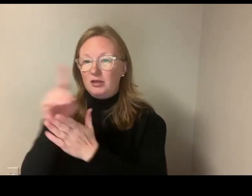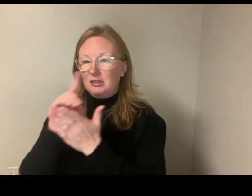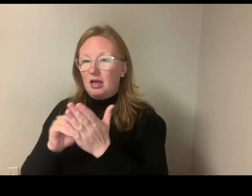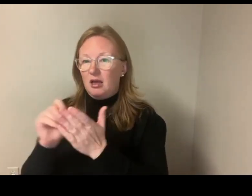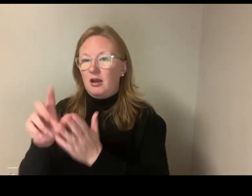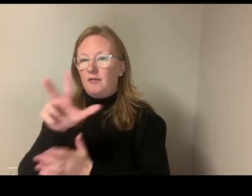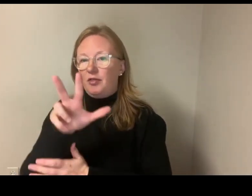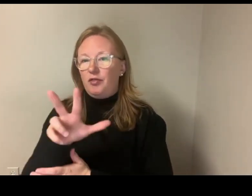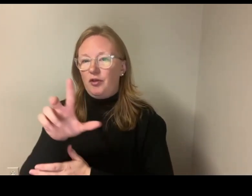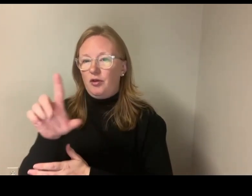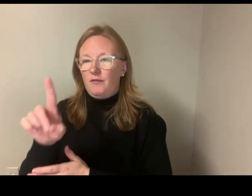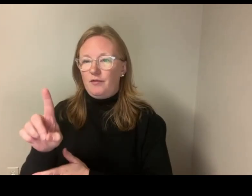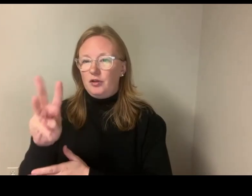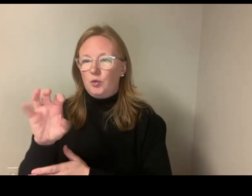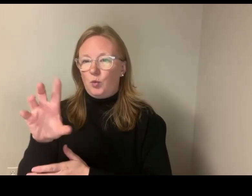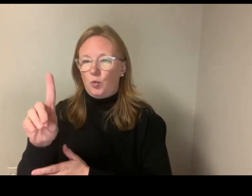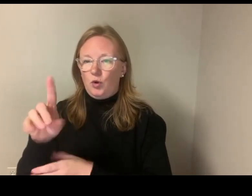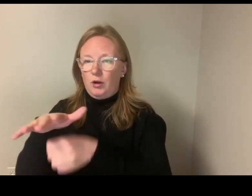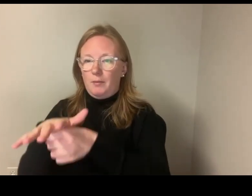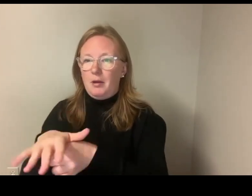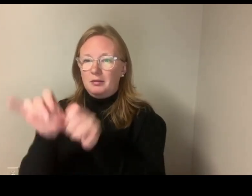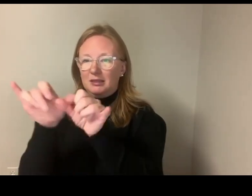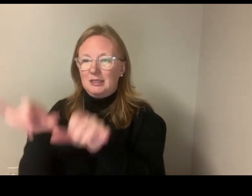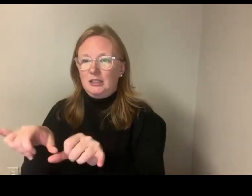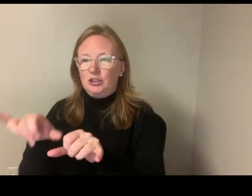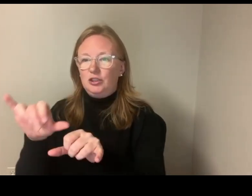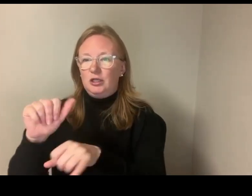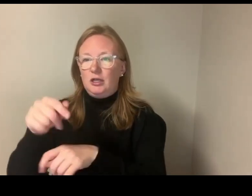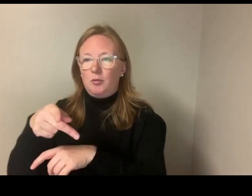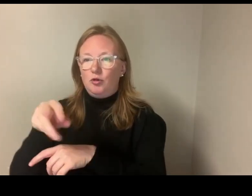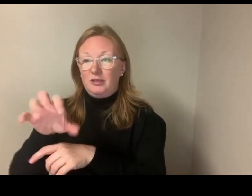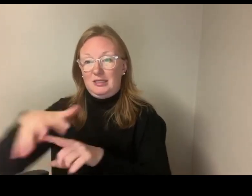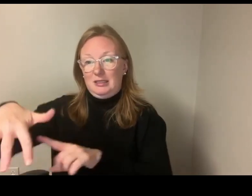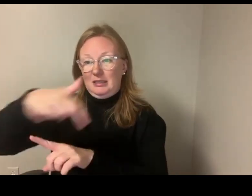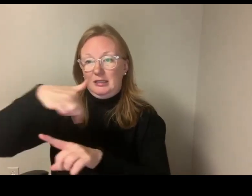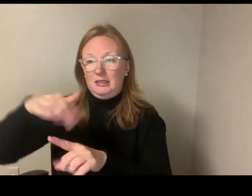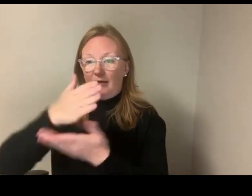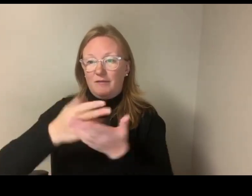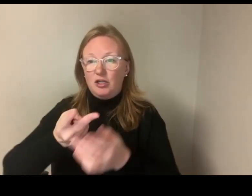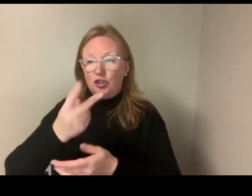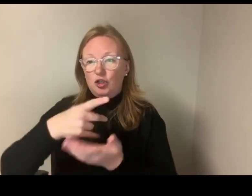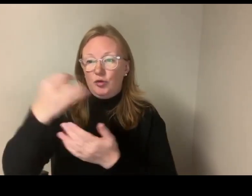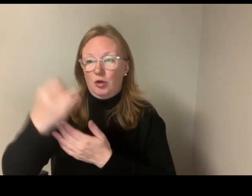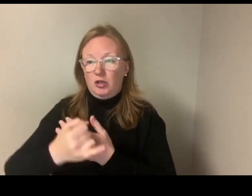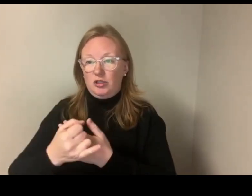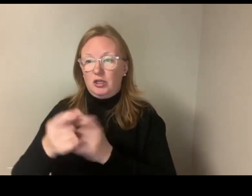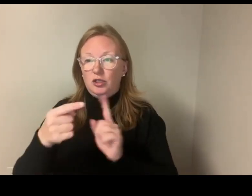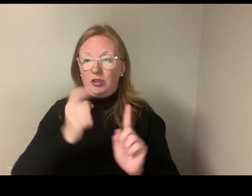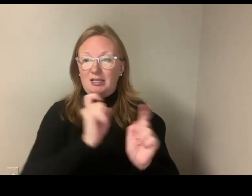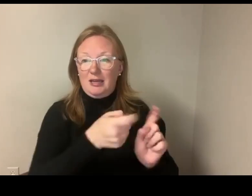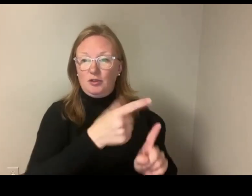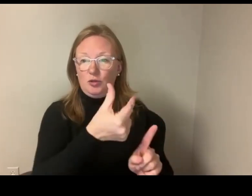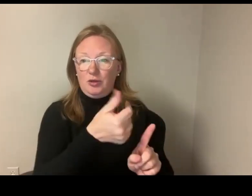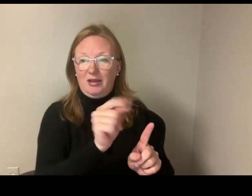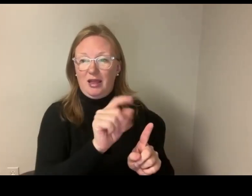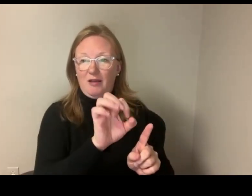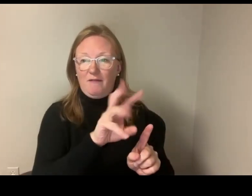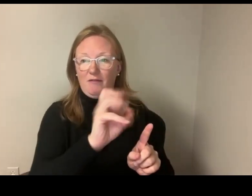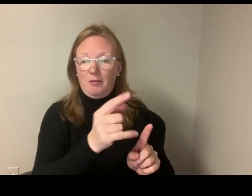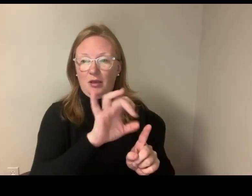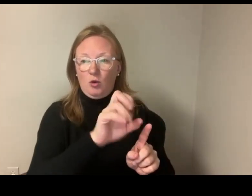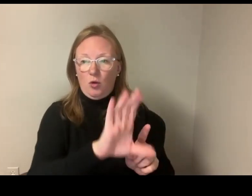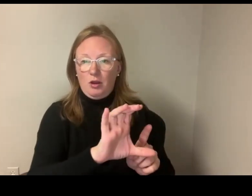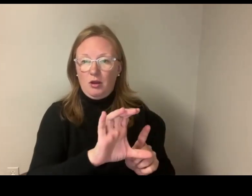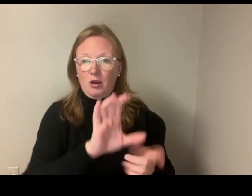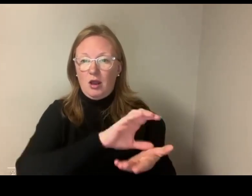of the First Ward Station and appurtenances Phase 2 project to Gannett Fleming Incorporated in the amount